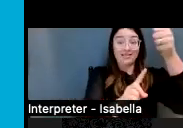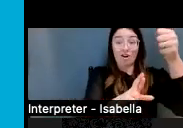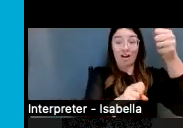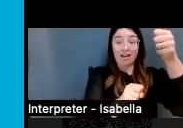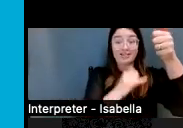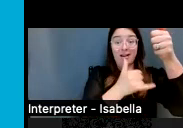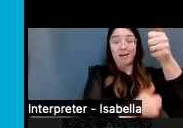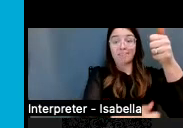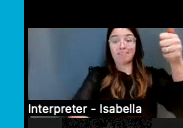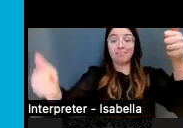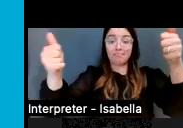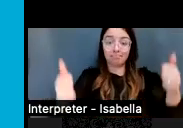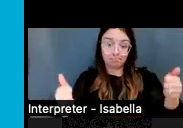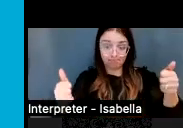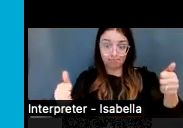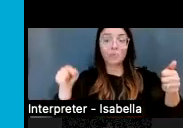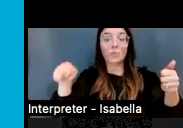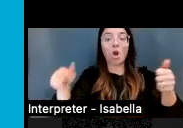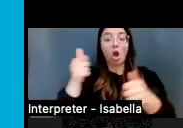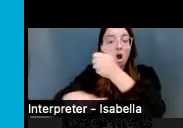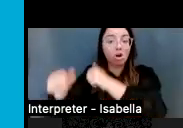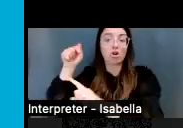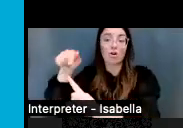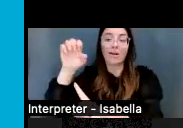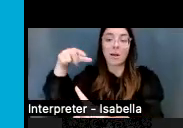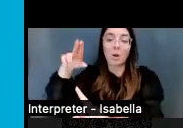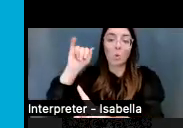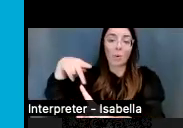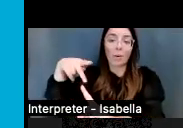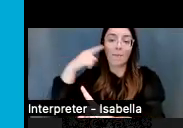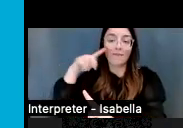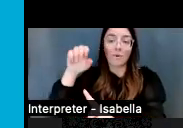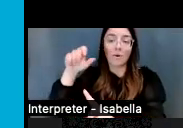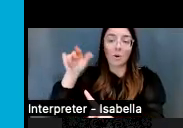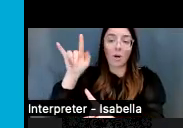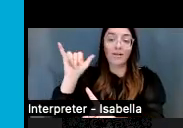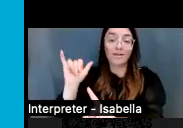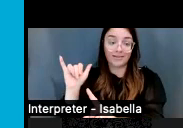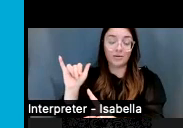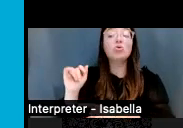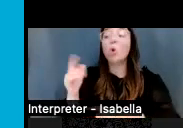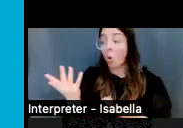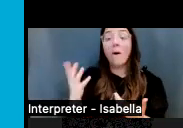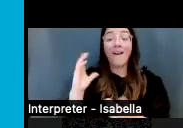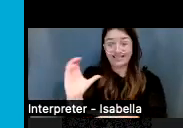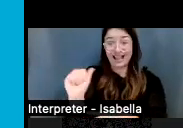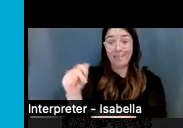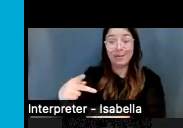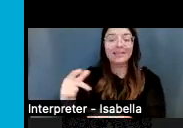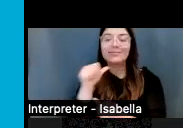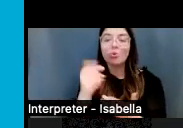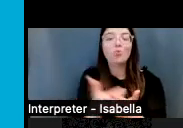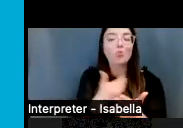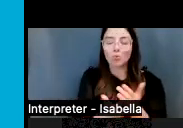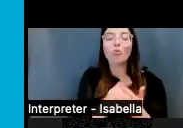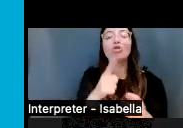been officially redesignated to Equip for Equality. So the Client Assistance Program is nothing new. It's just a new redesignation